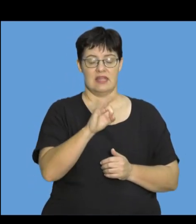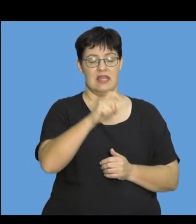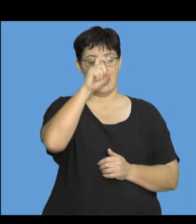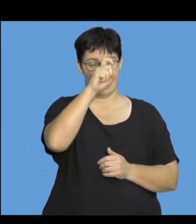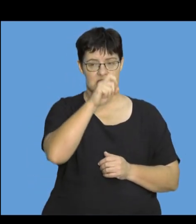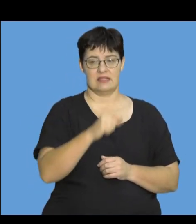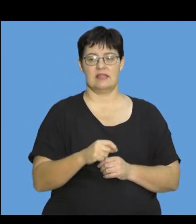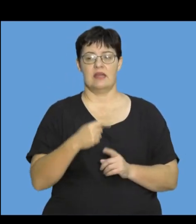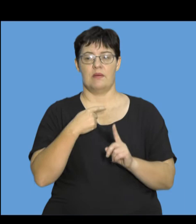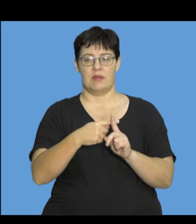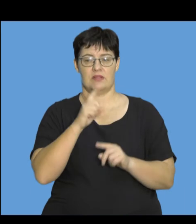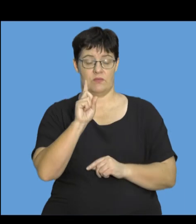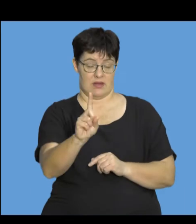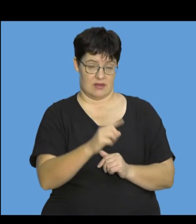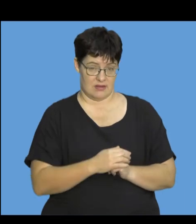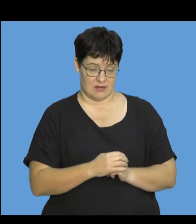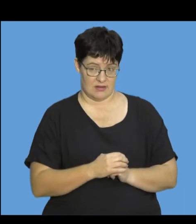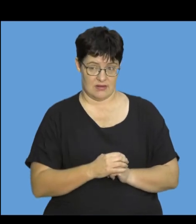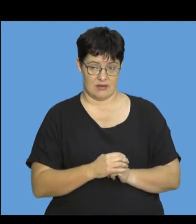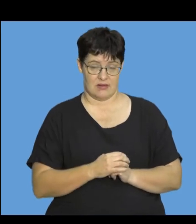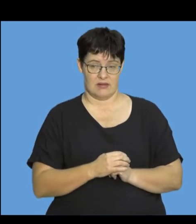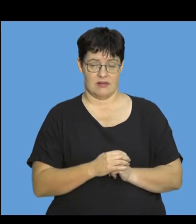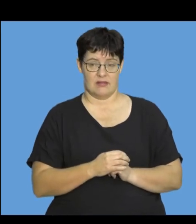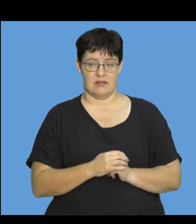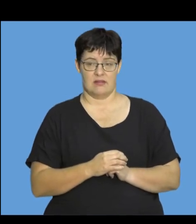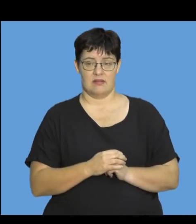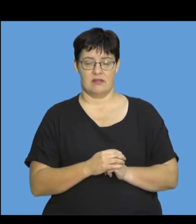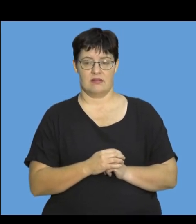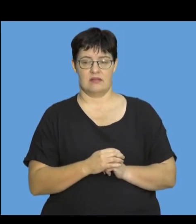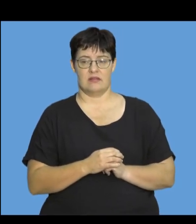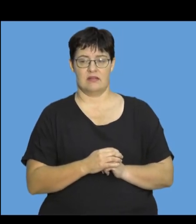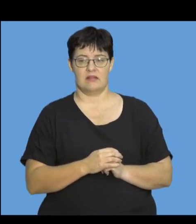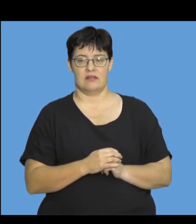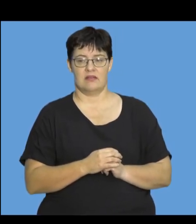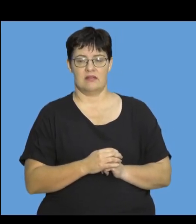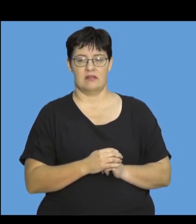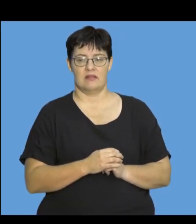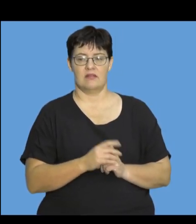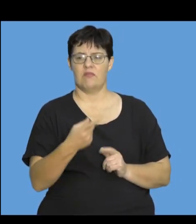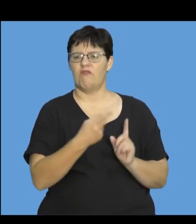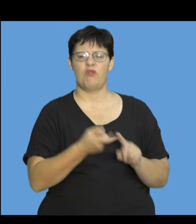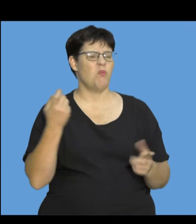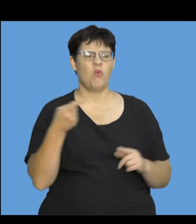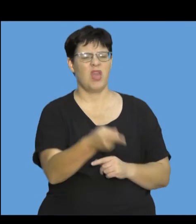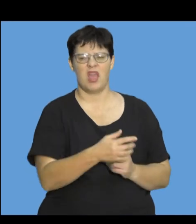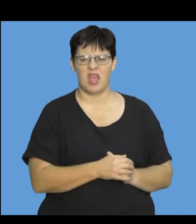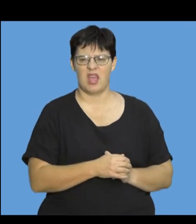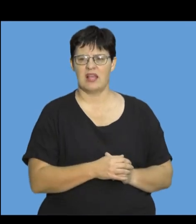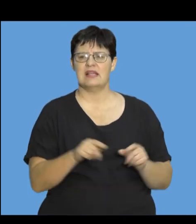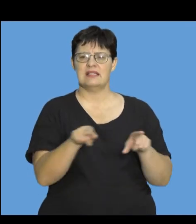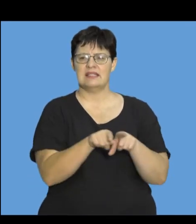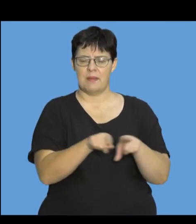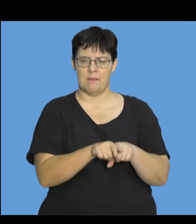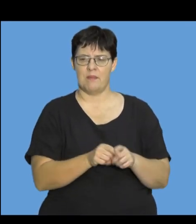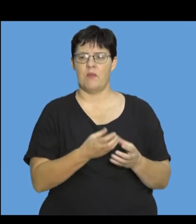to the exponent of x plus 1, right? Now, let me just highlight where this comes from. This